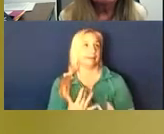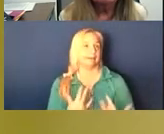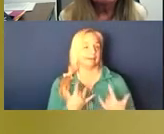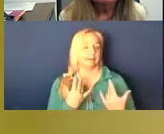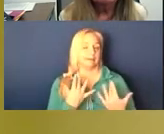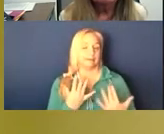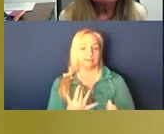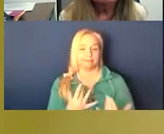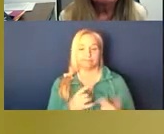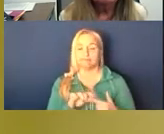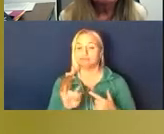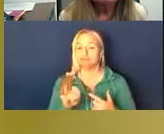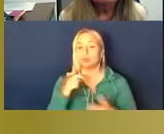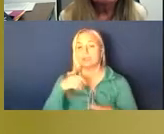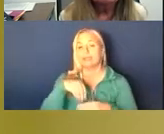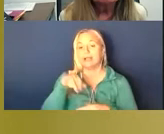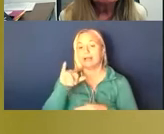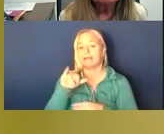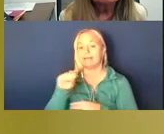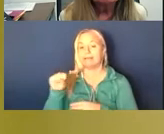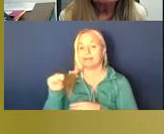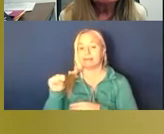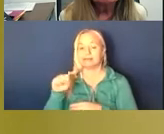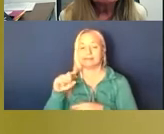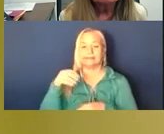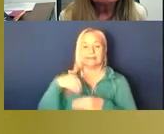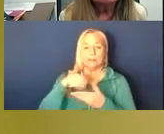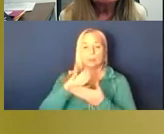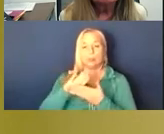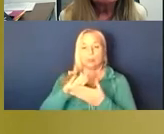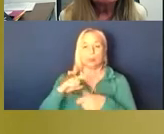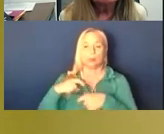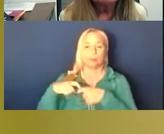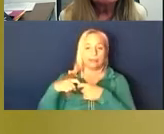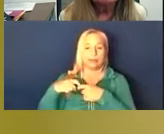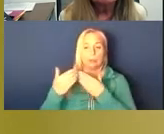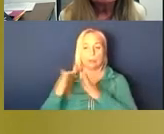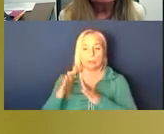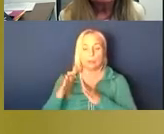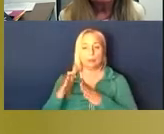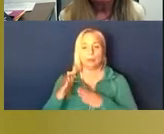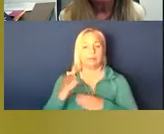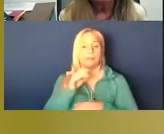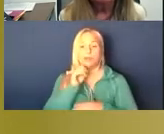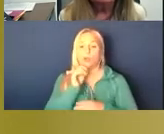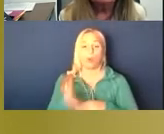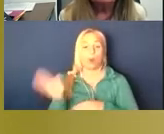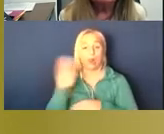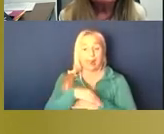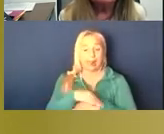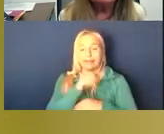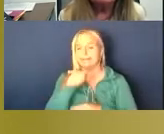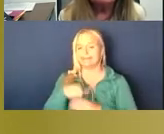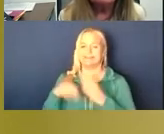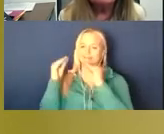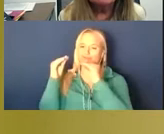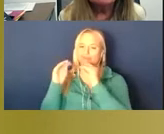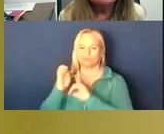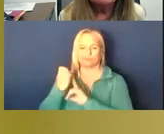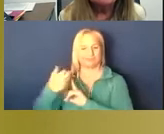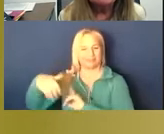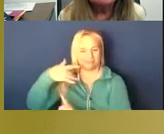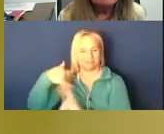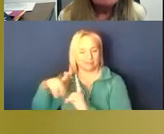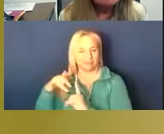in the in-school suspension room and spending their entire days not in an instructional environment. So this